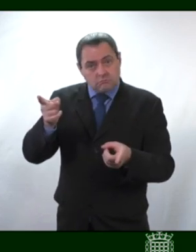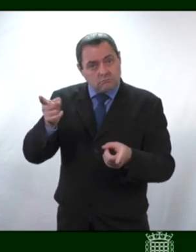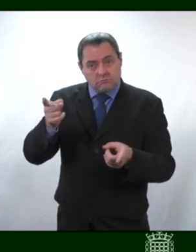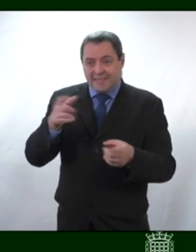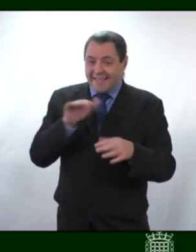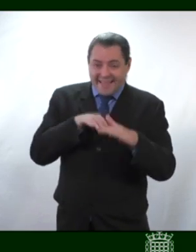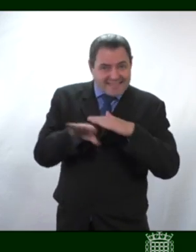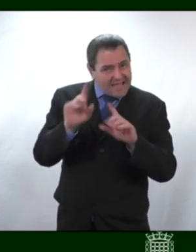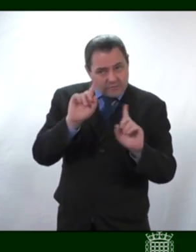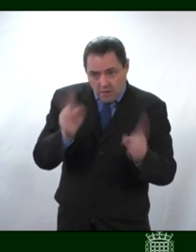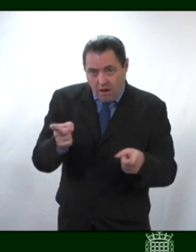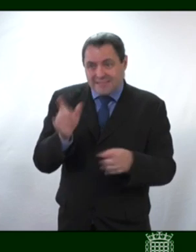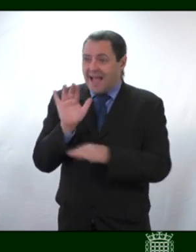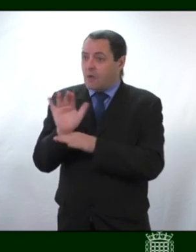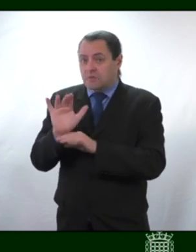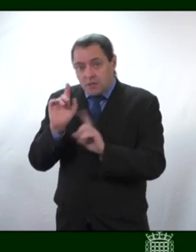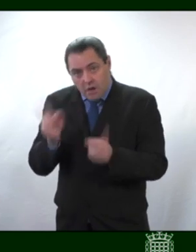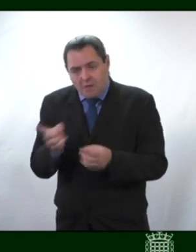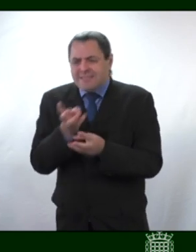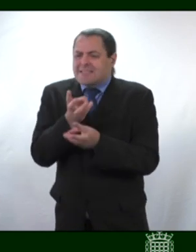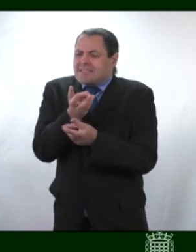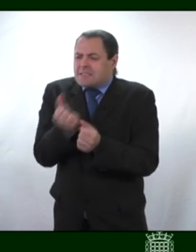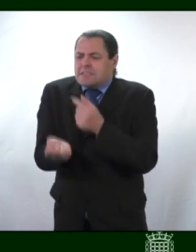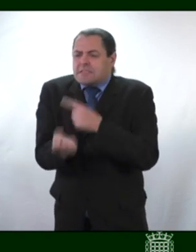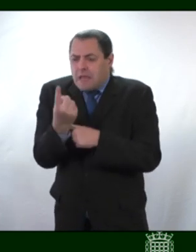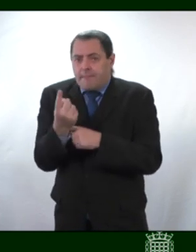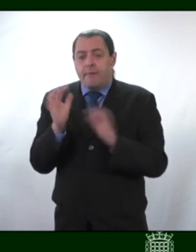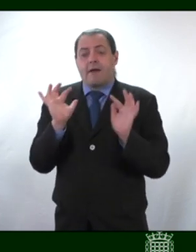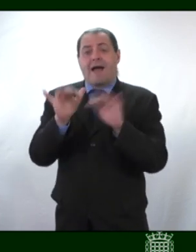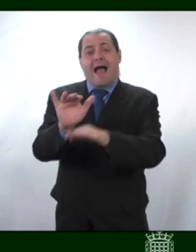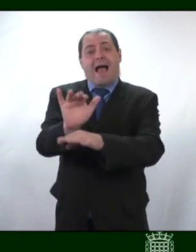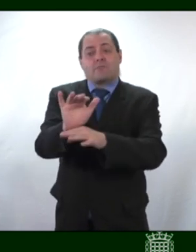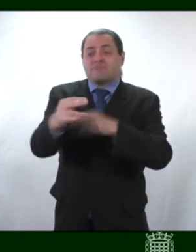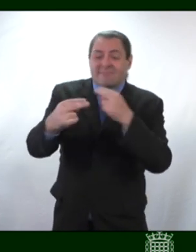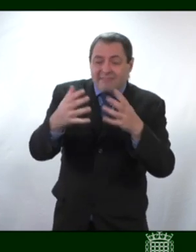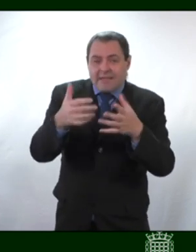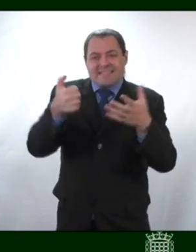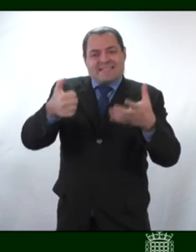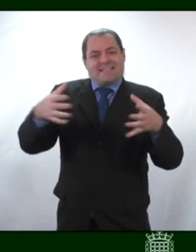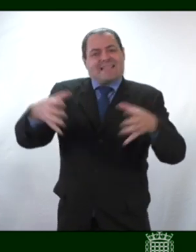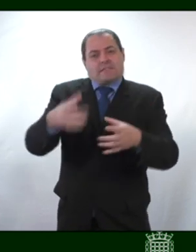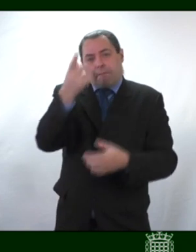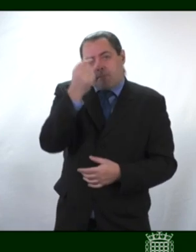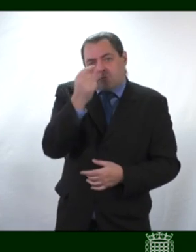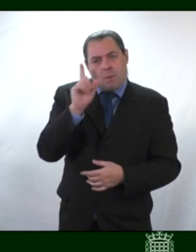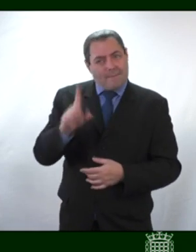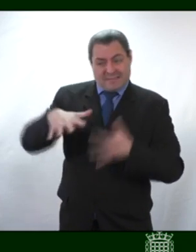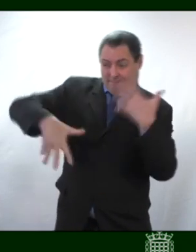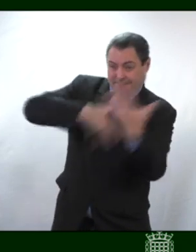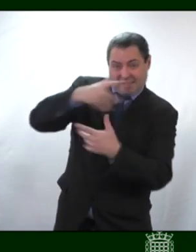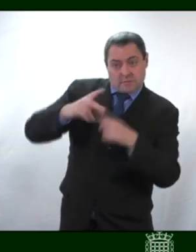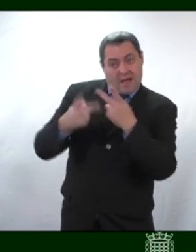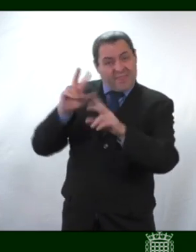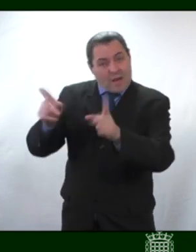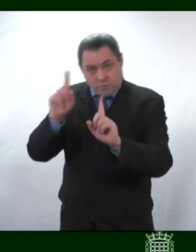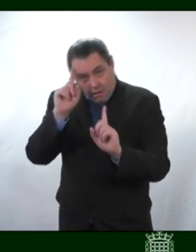groups must be limited to the rule of 6, and we strongly advise against travel into and out of the area. In line with the